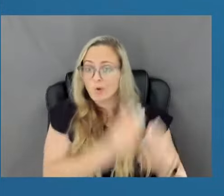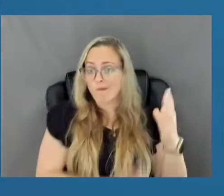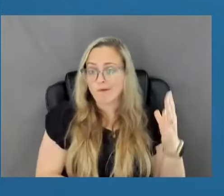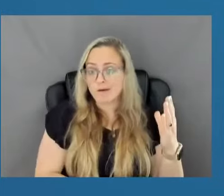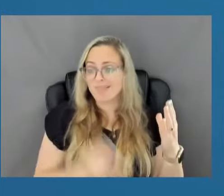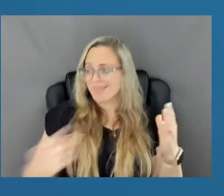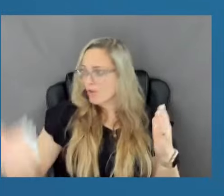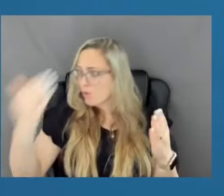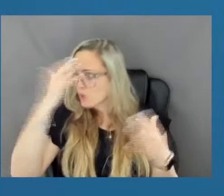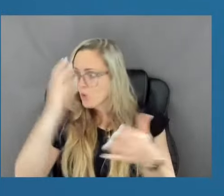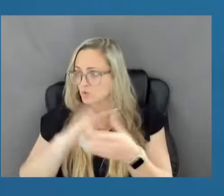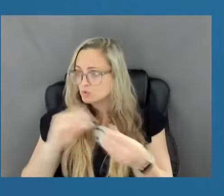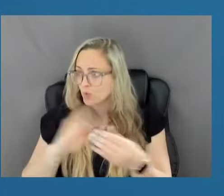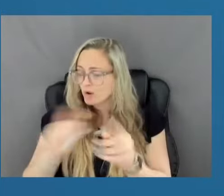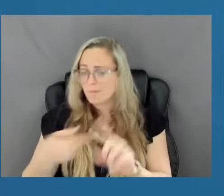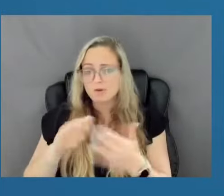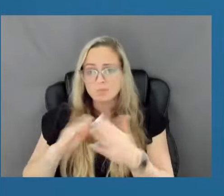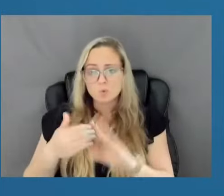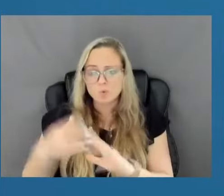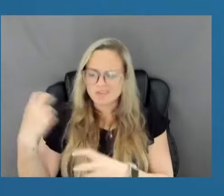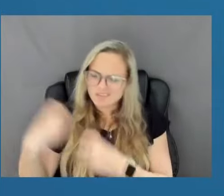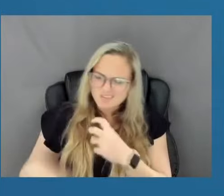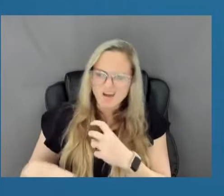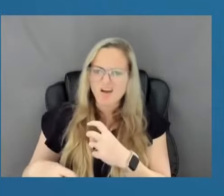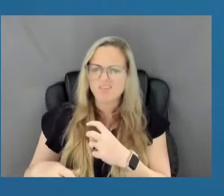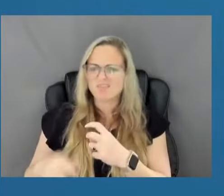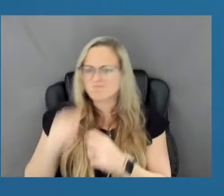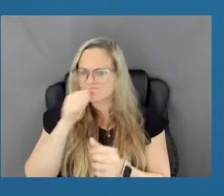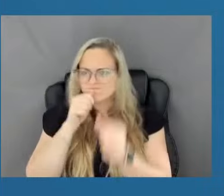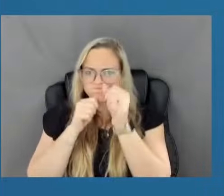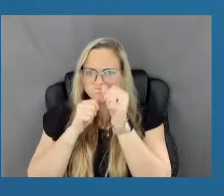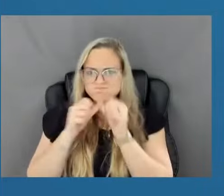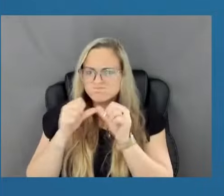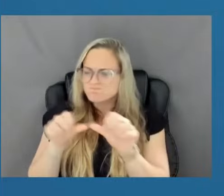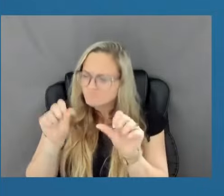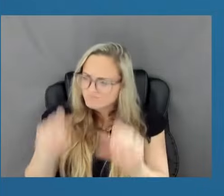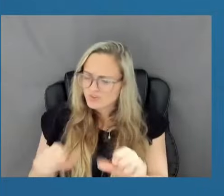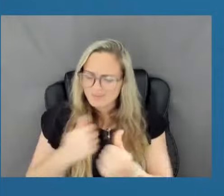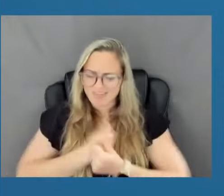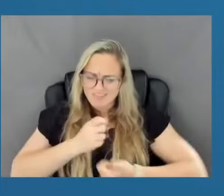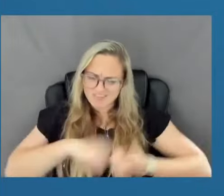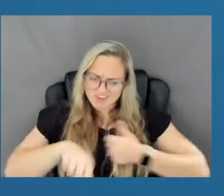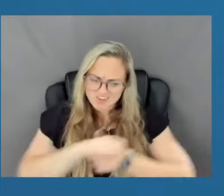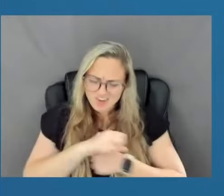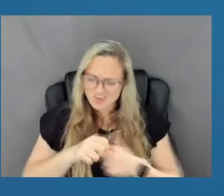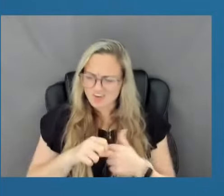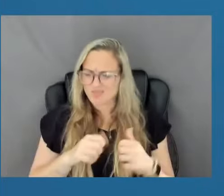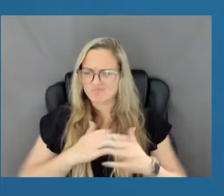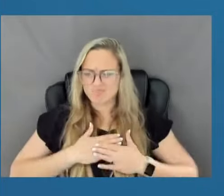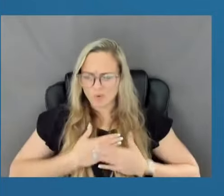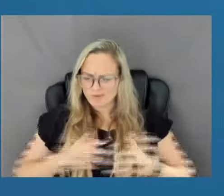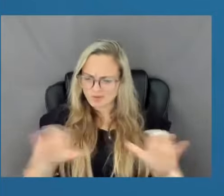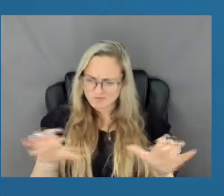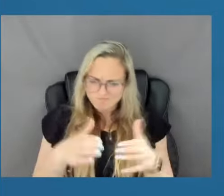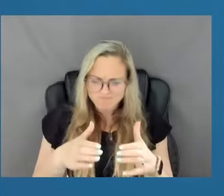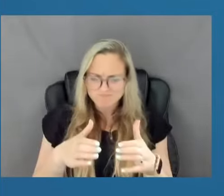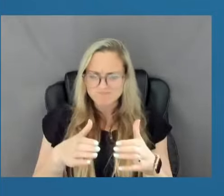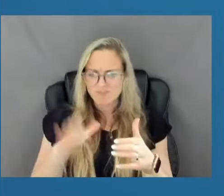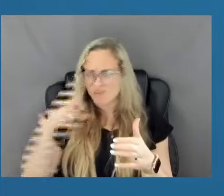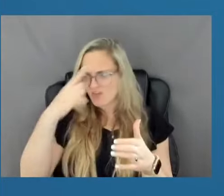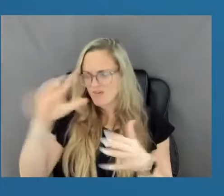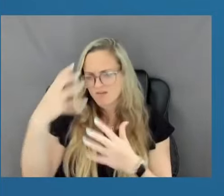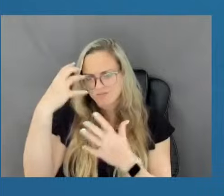so tough and so resilient and so loving and giving of each other that they pulled together in their memory and